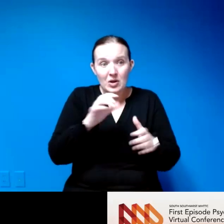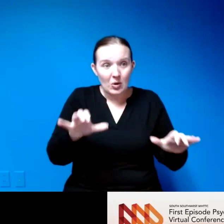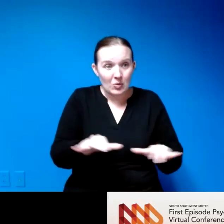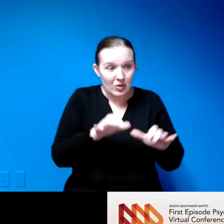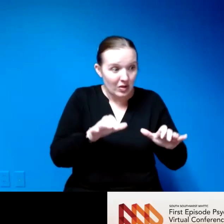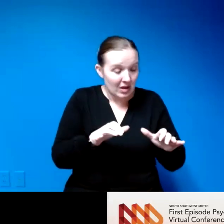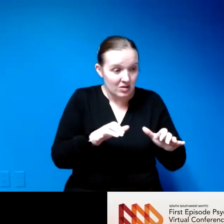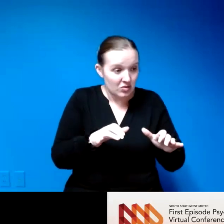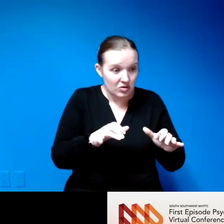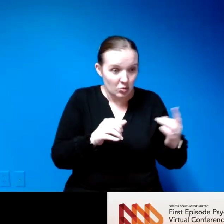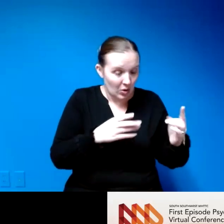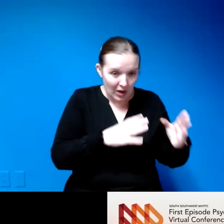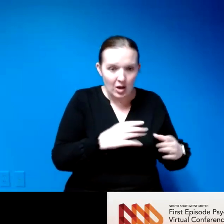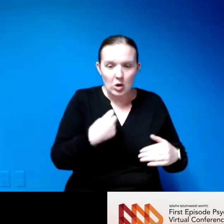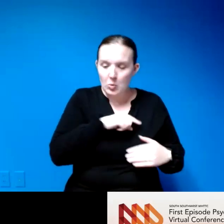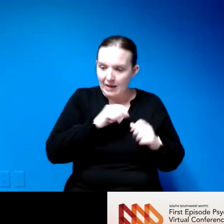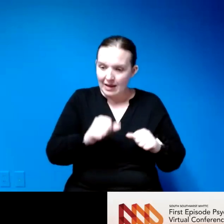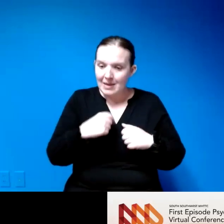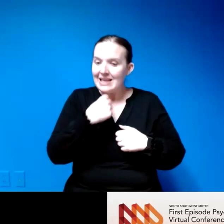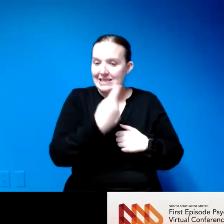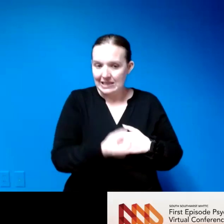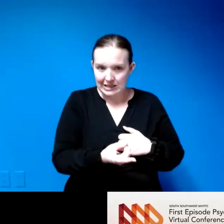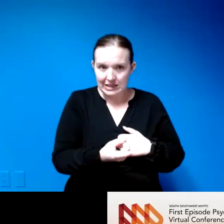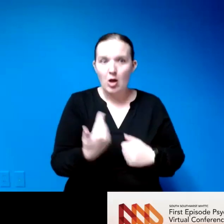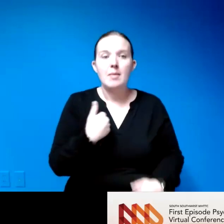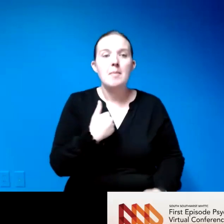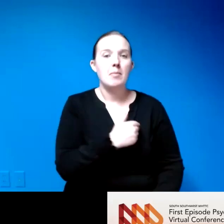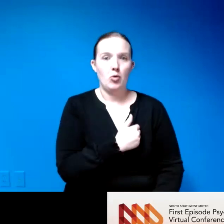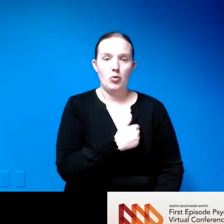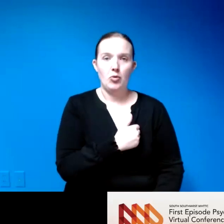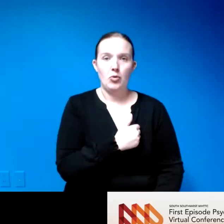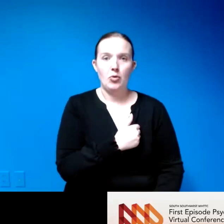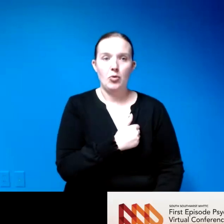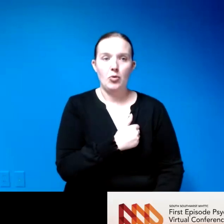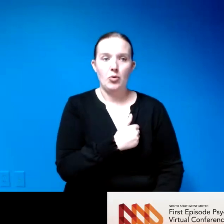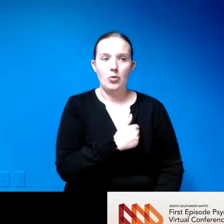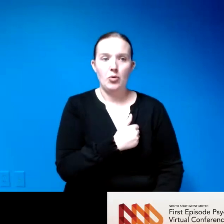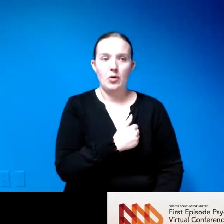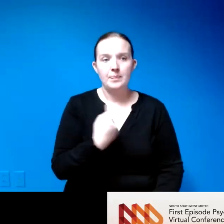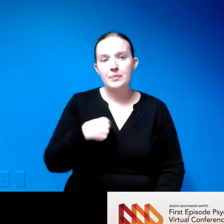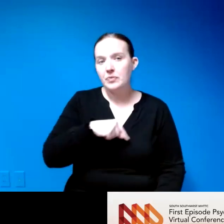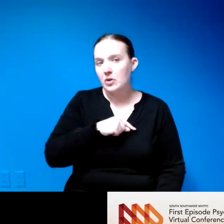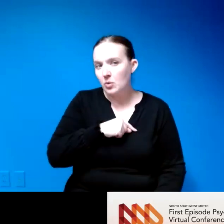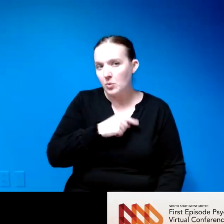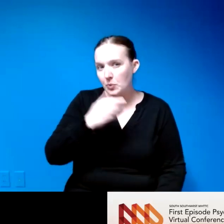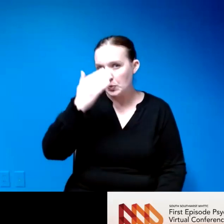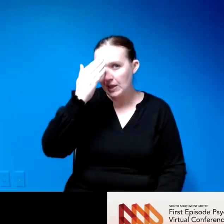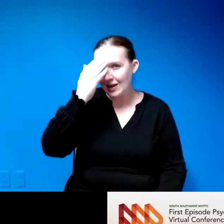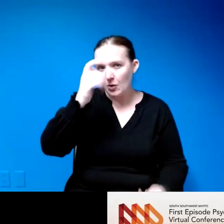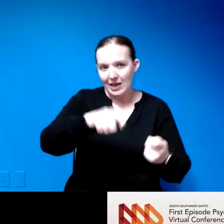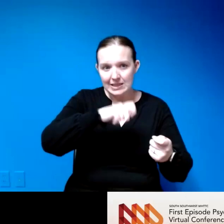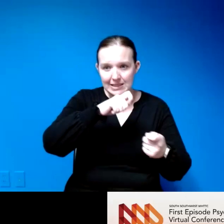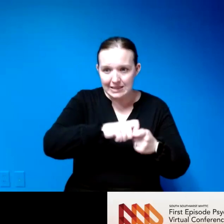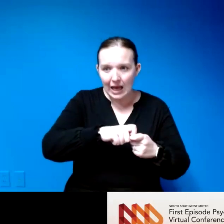have the ability to say to our members, we know exactly what you are going